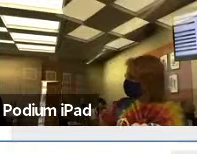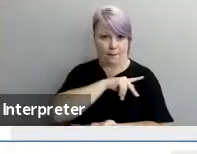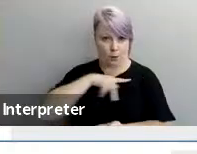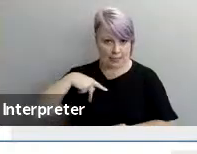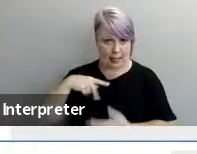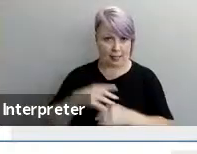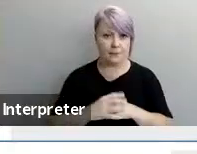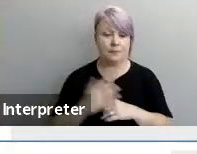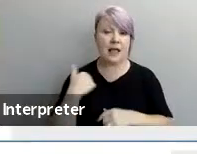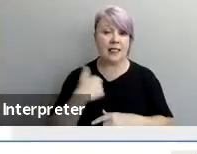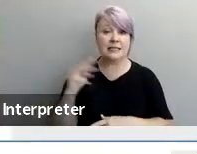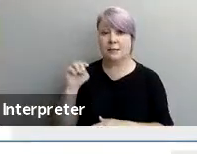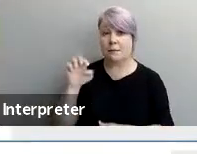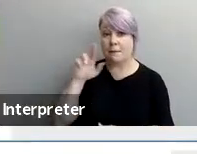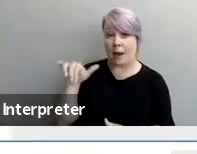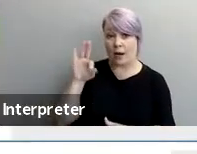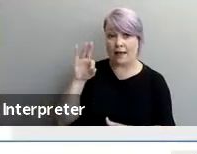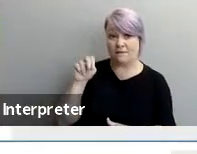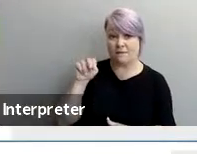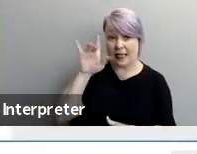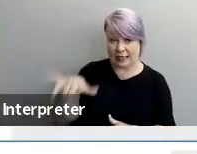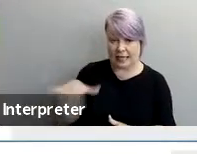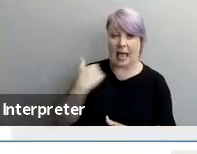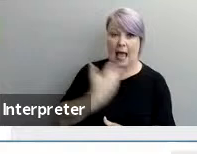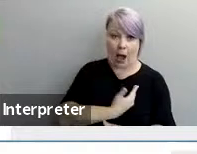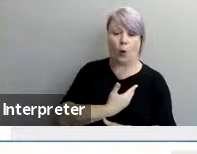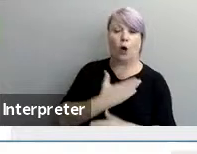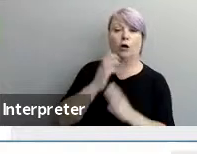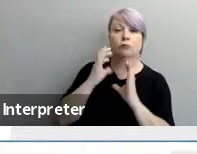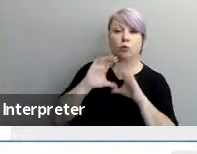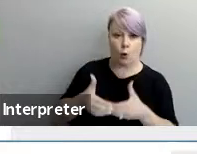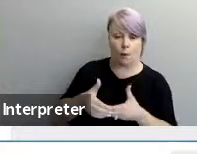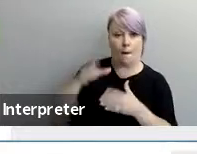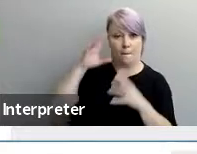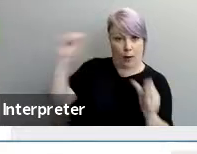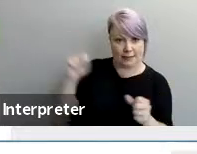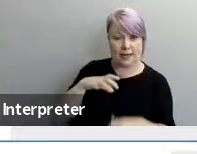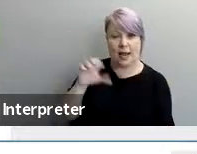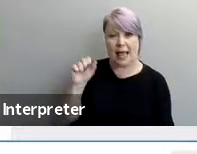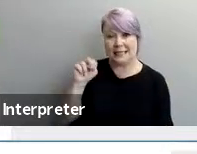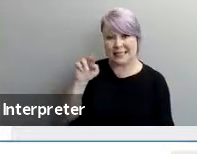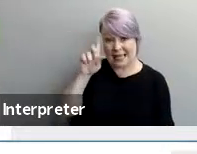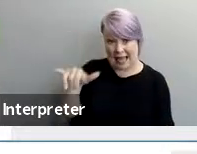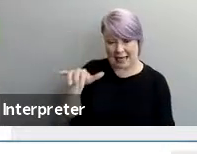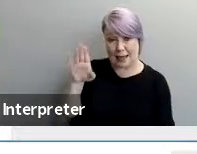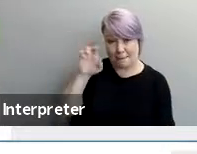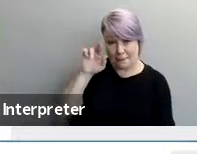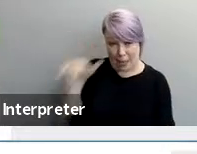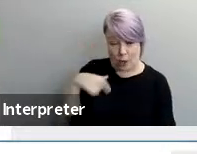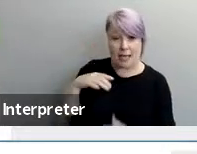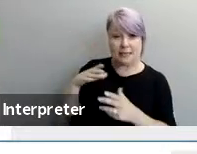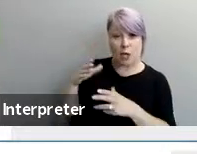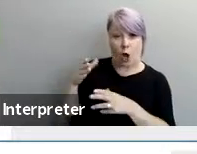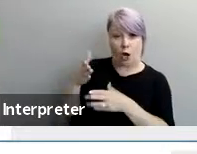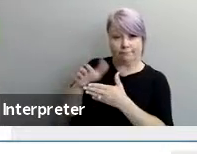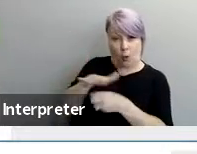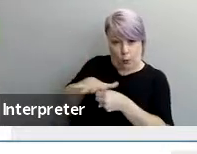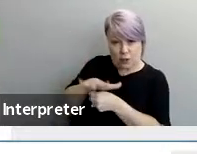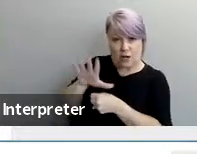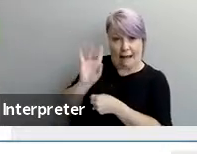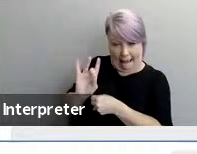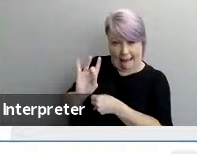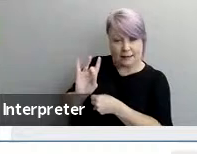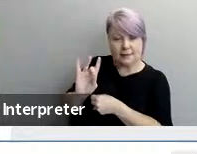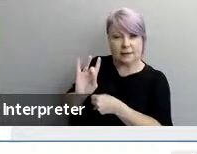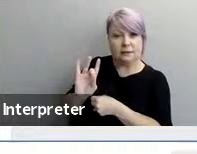This is Mary Fenley, our unit president, and Sandy Berry is our Region 8 retirement chair,